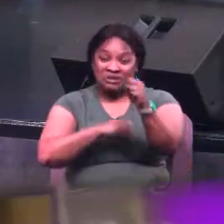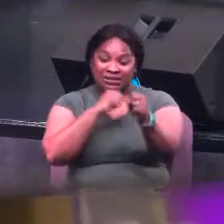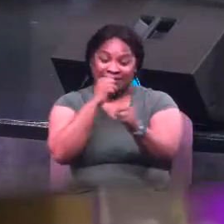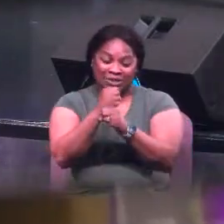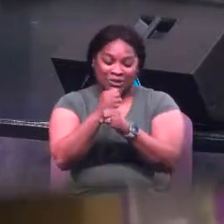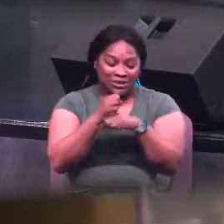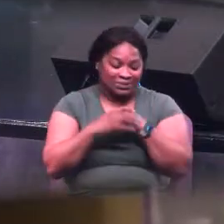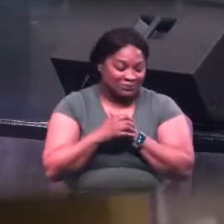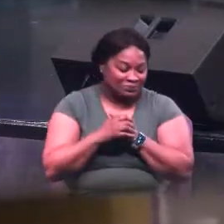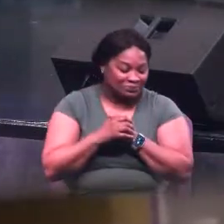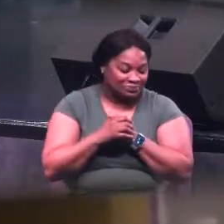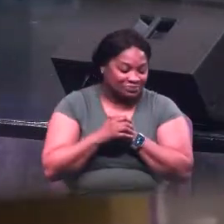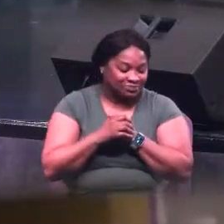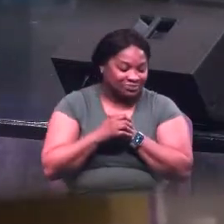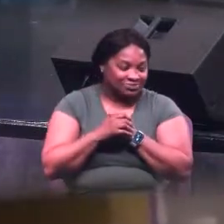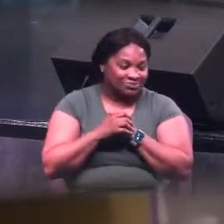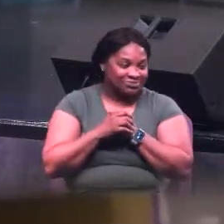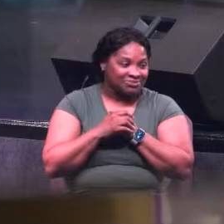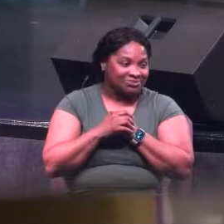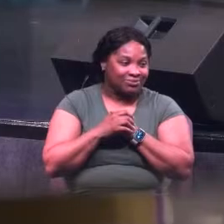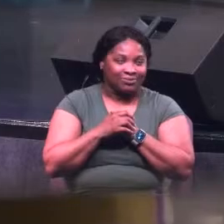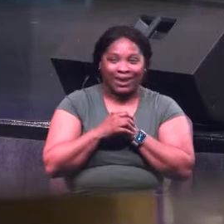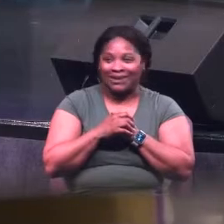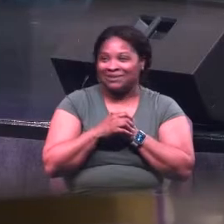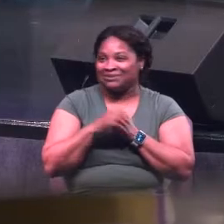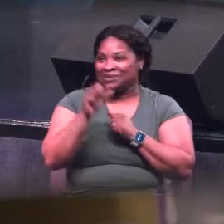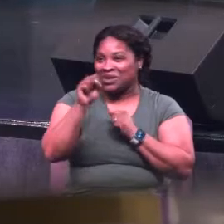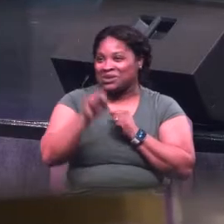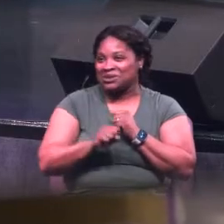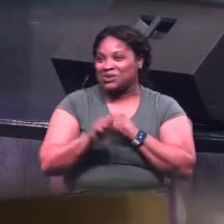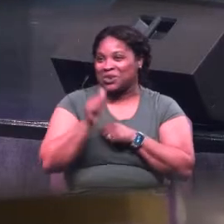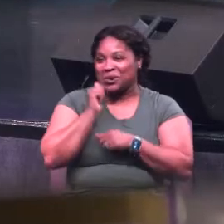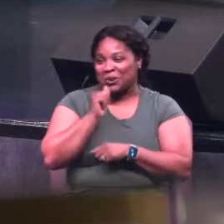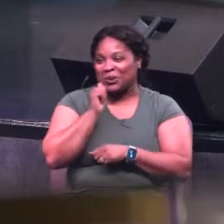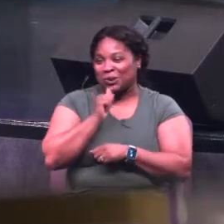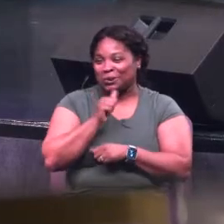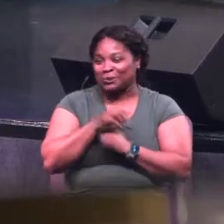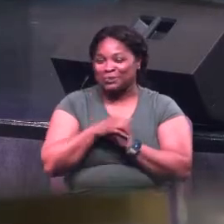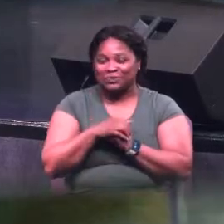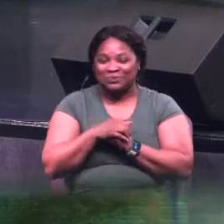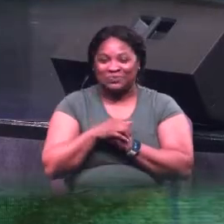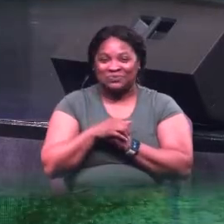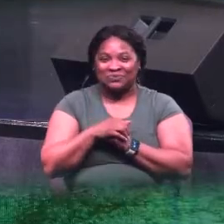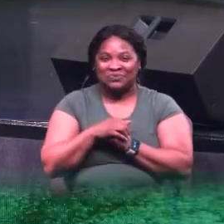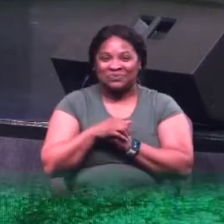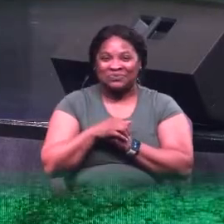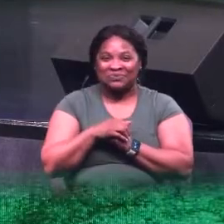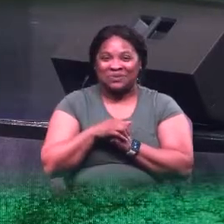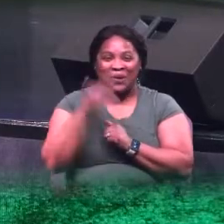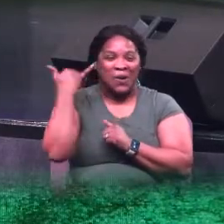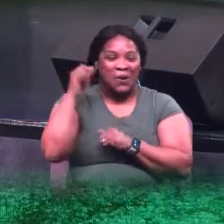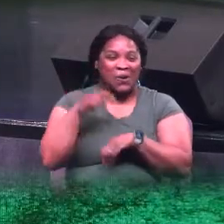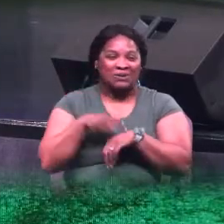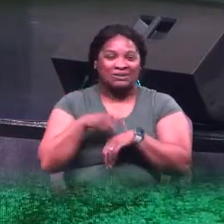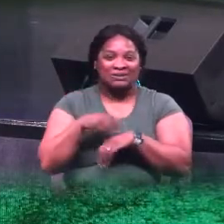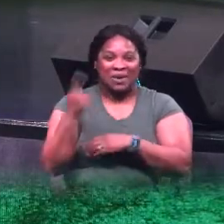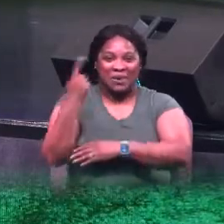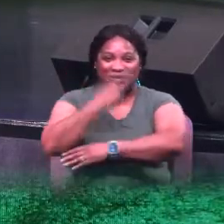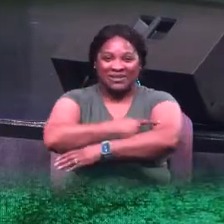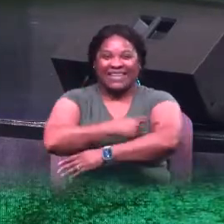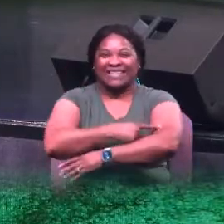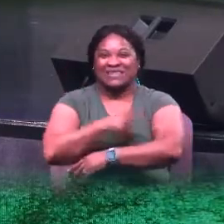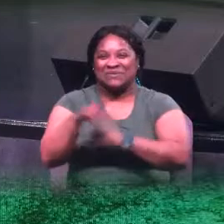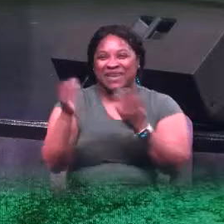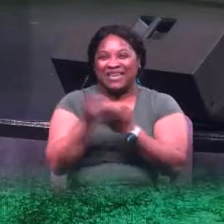Southern girl. golden time of day. When I get to your song, please